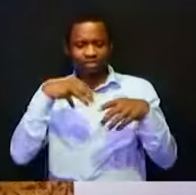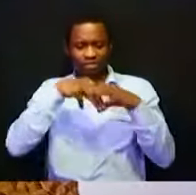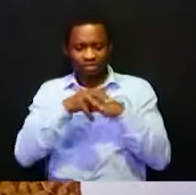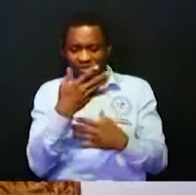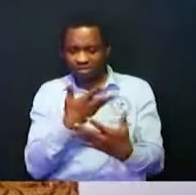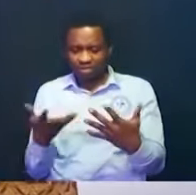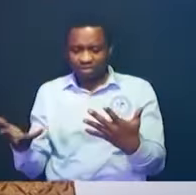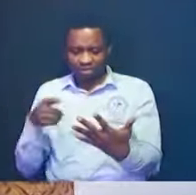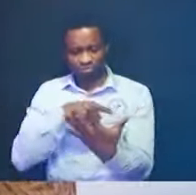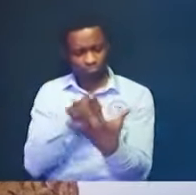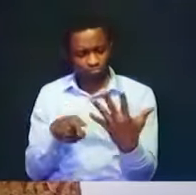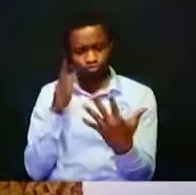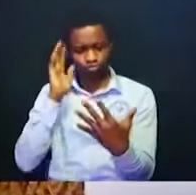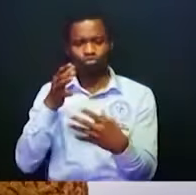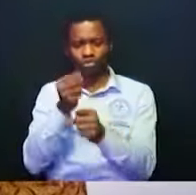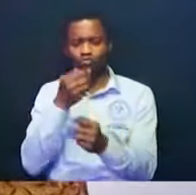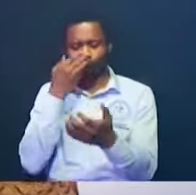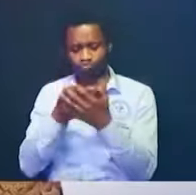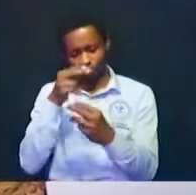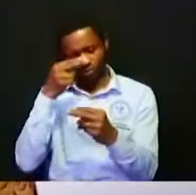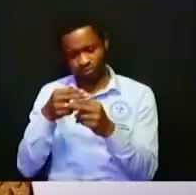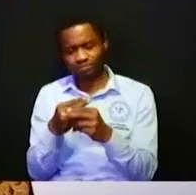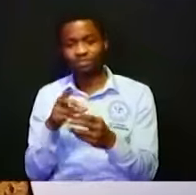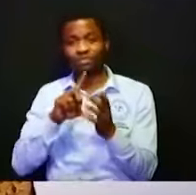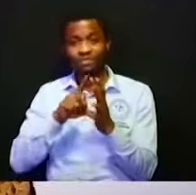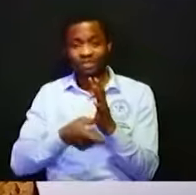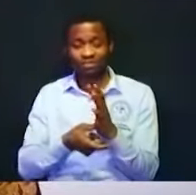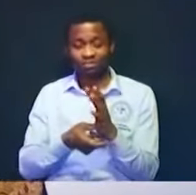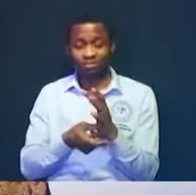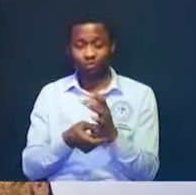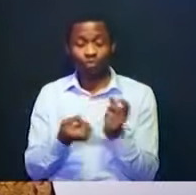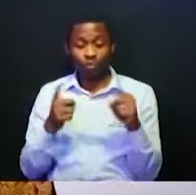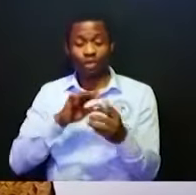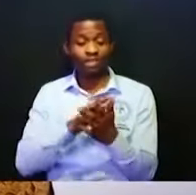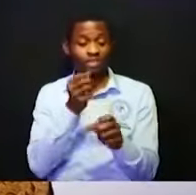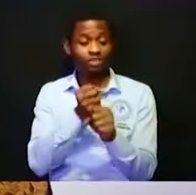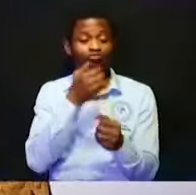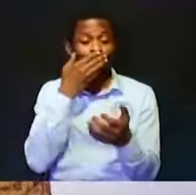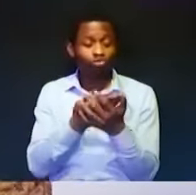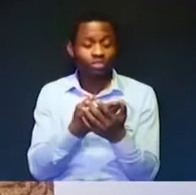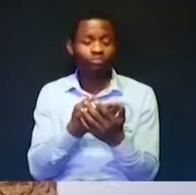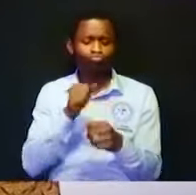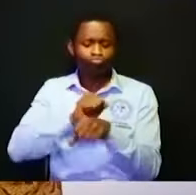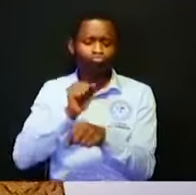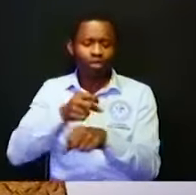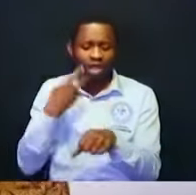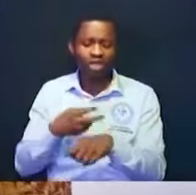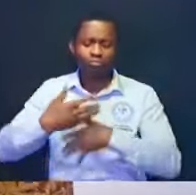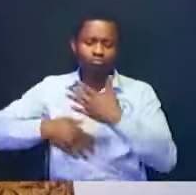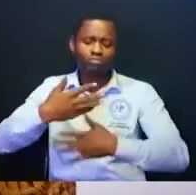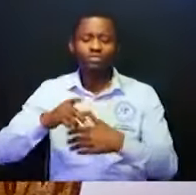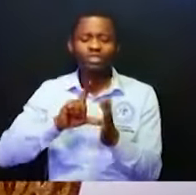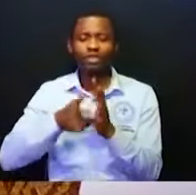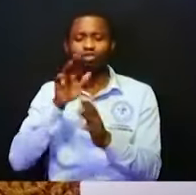so be nanti we nu mu a obenya din pa and then from good name work very hard so that your name will be a great name na enu echire no bo modin so obeye